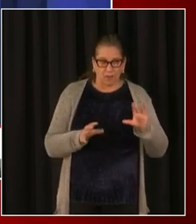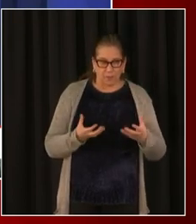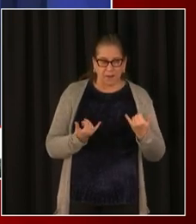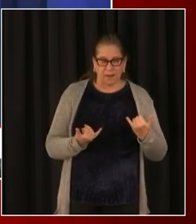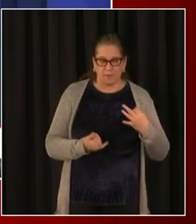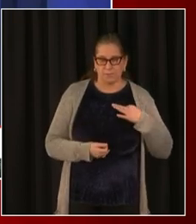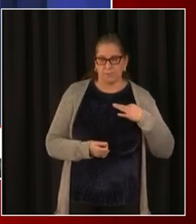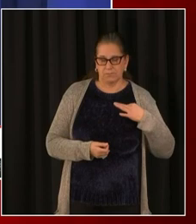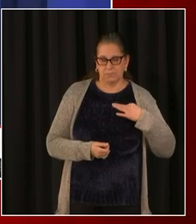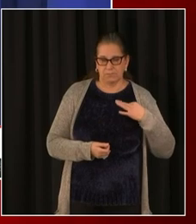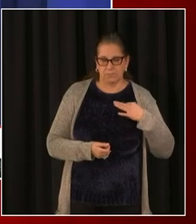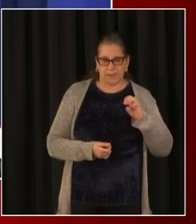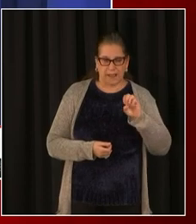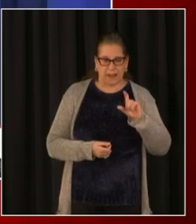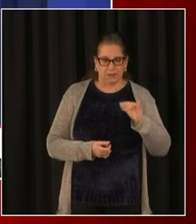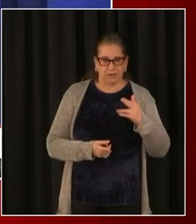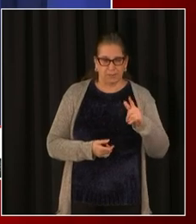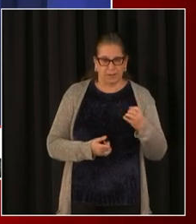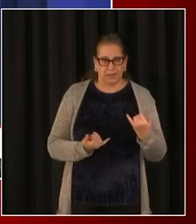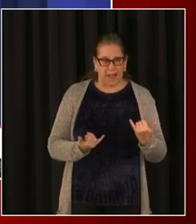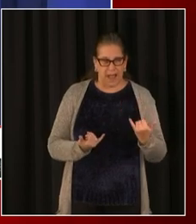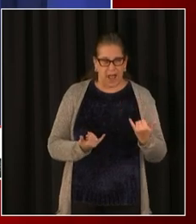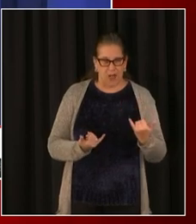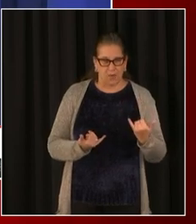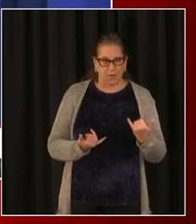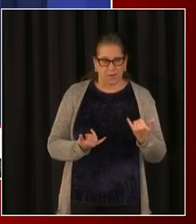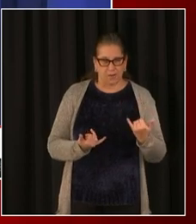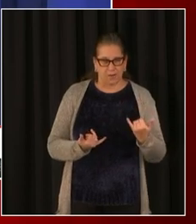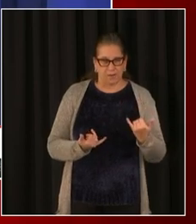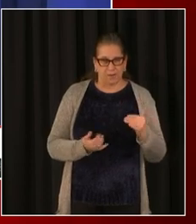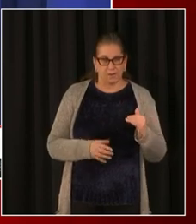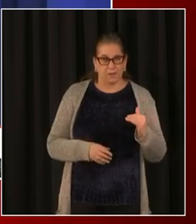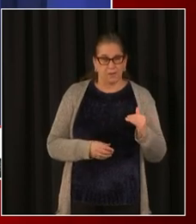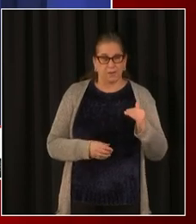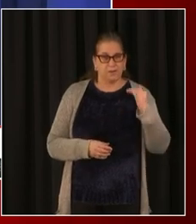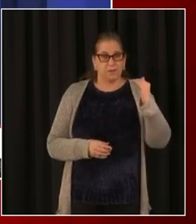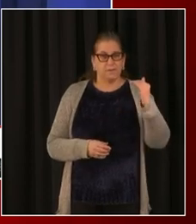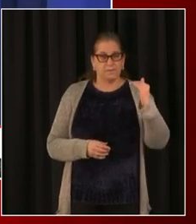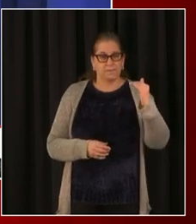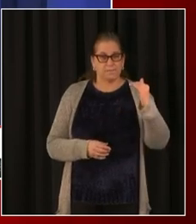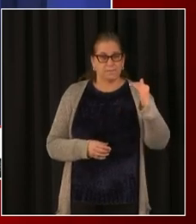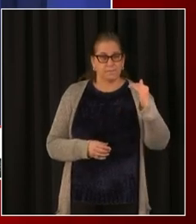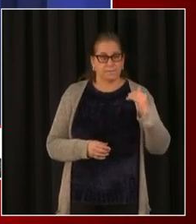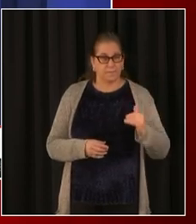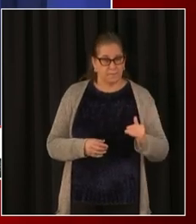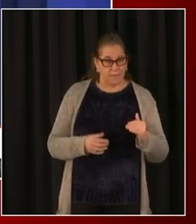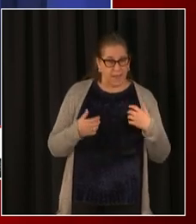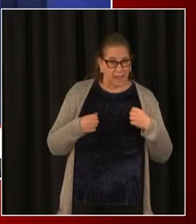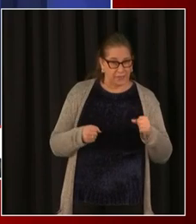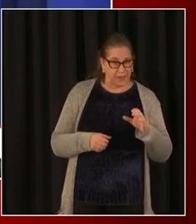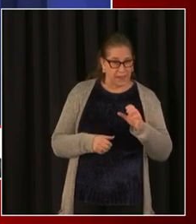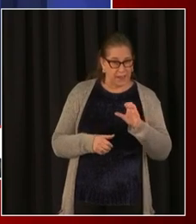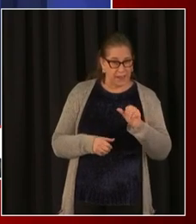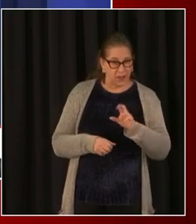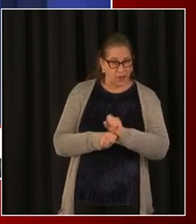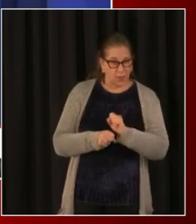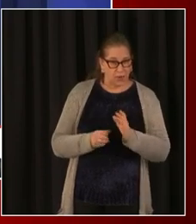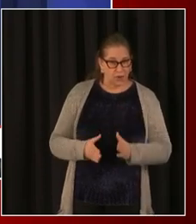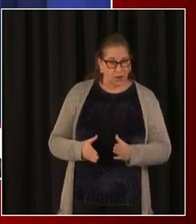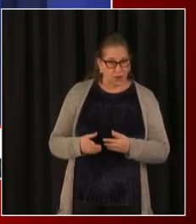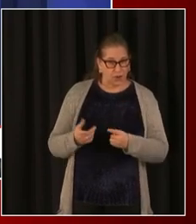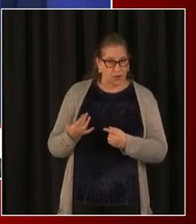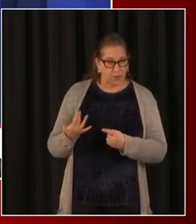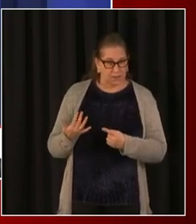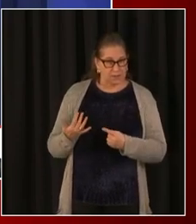some healthcare workers who were in the I'm going to wait and see group. So some of them may still be calling